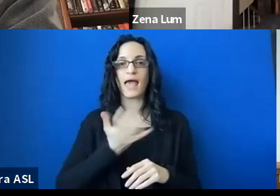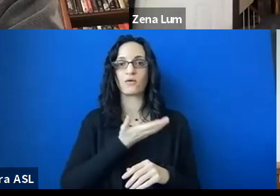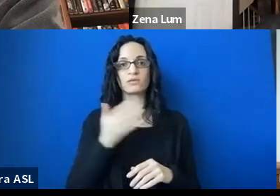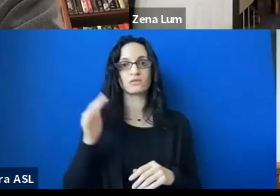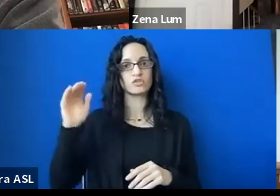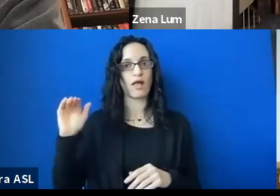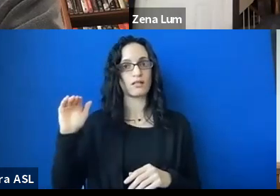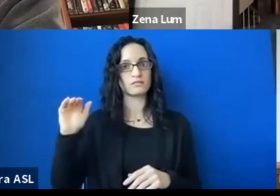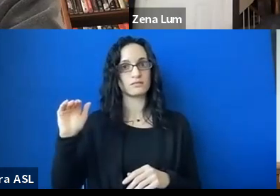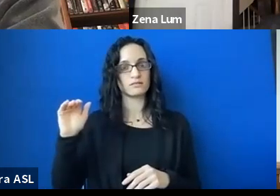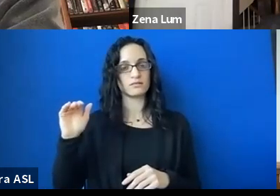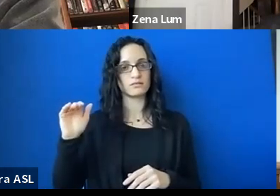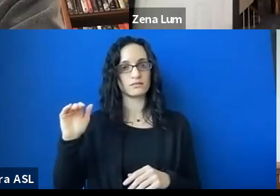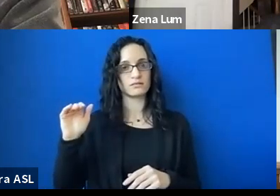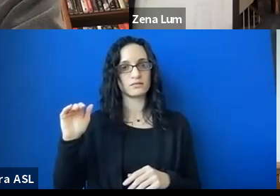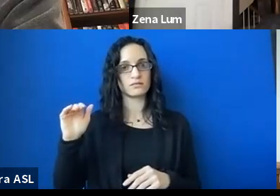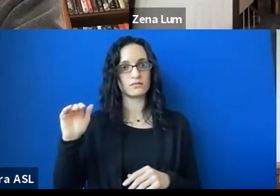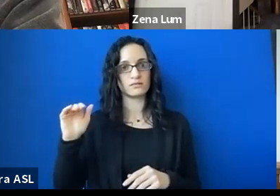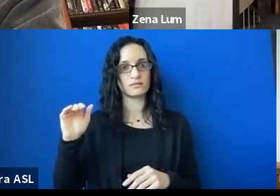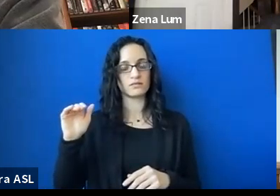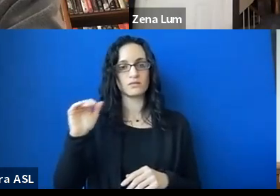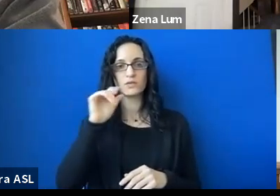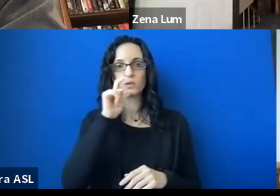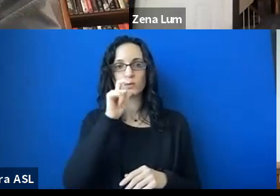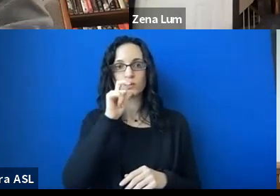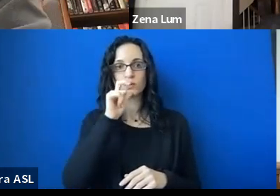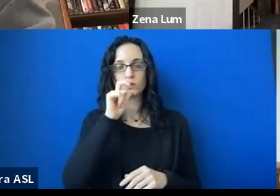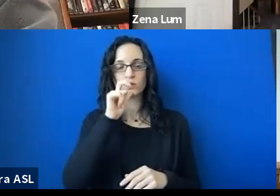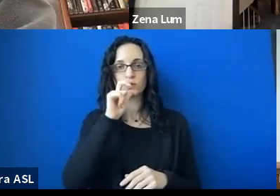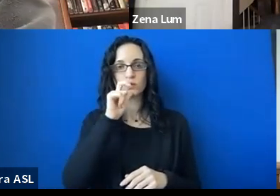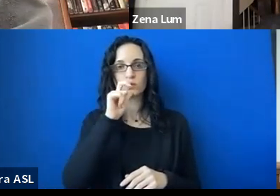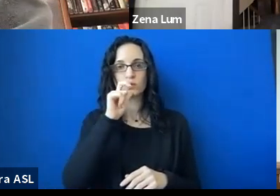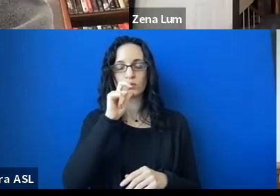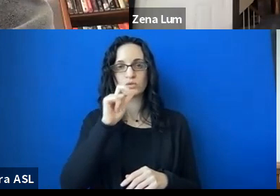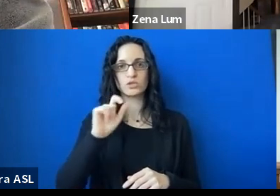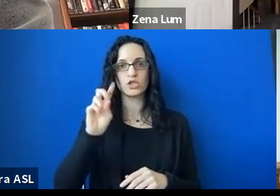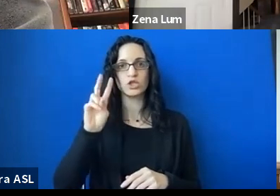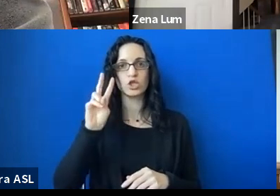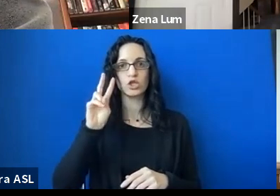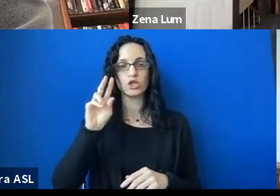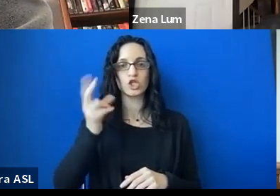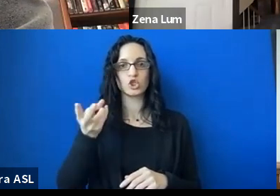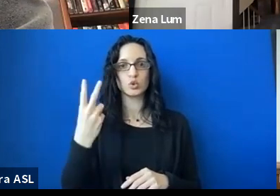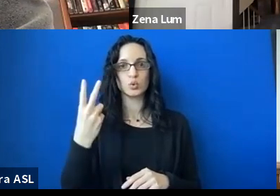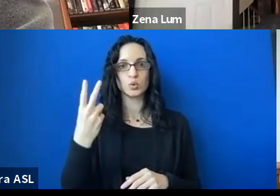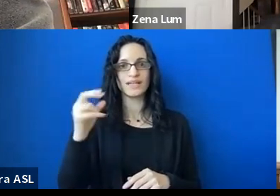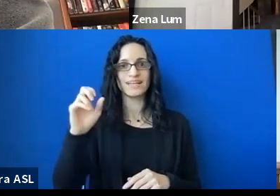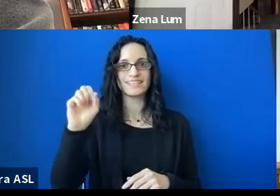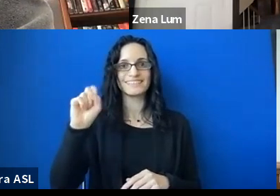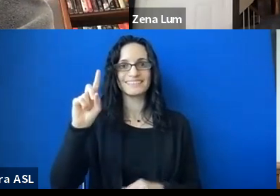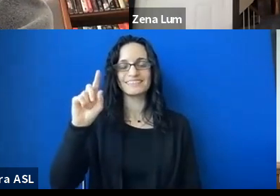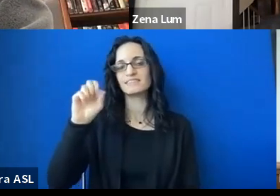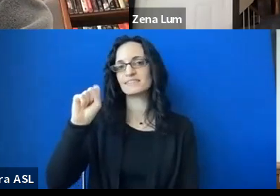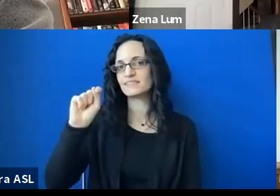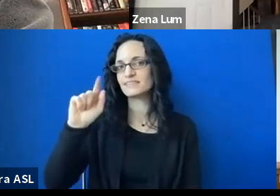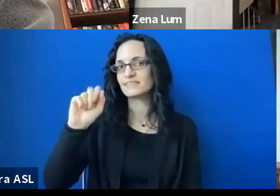who scores 2 standard deviations above the mean gets graded the same as